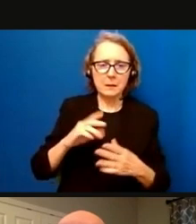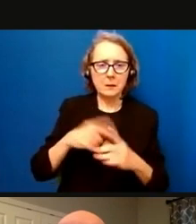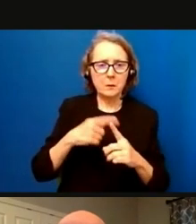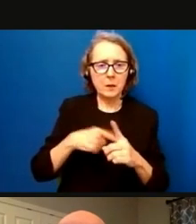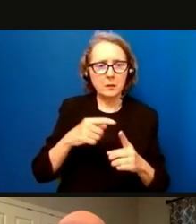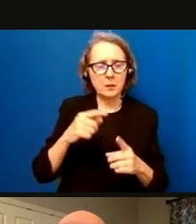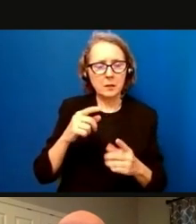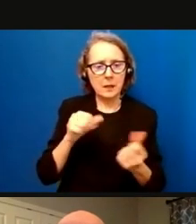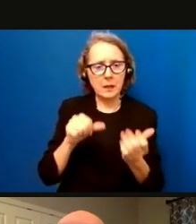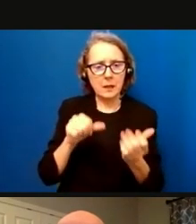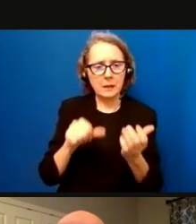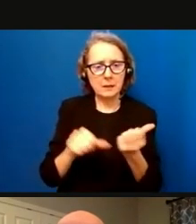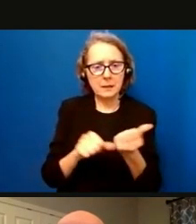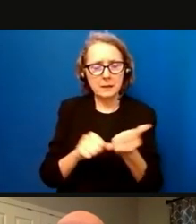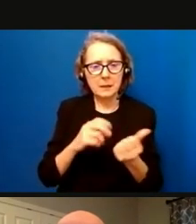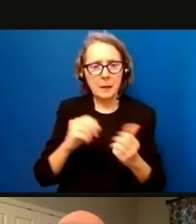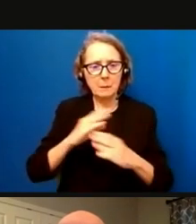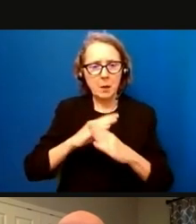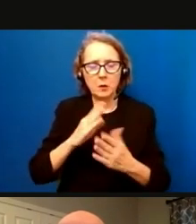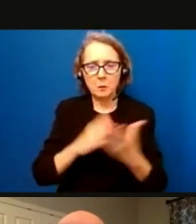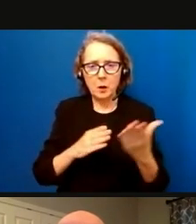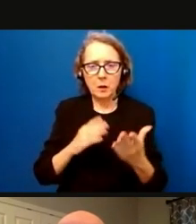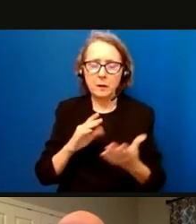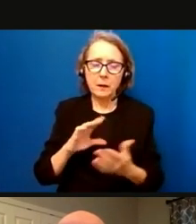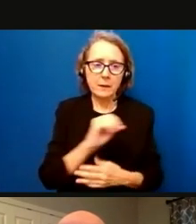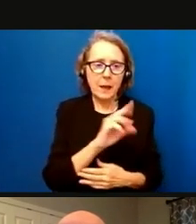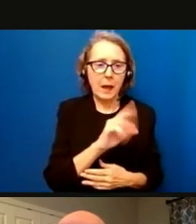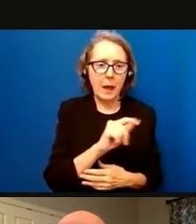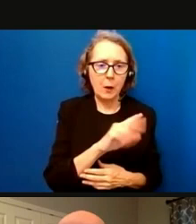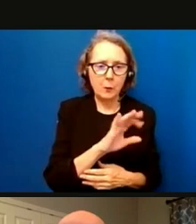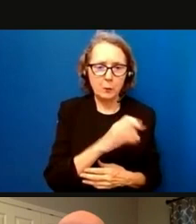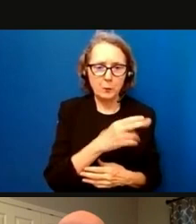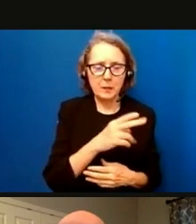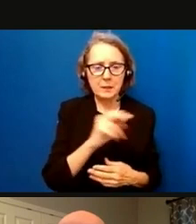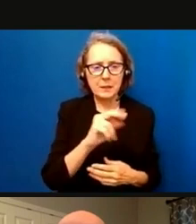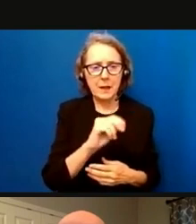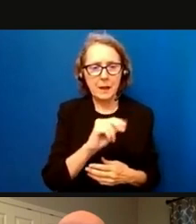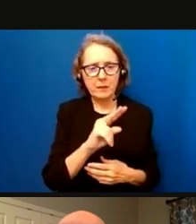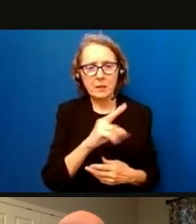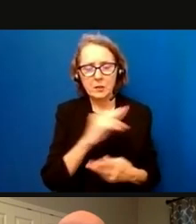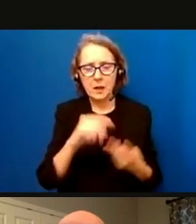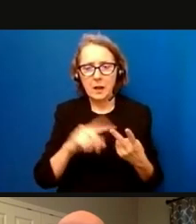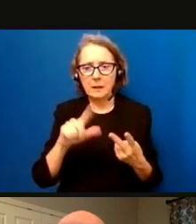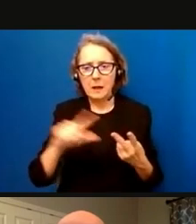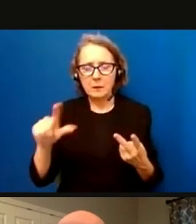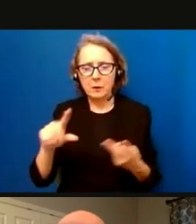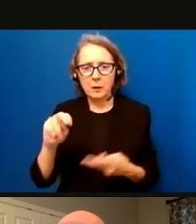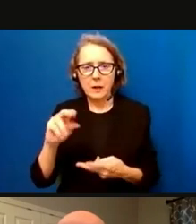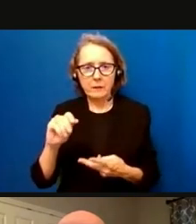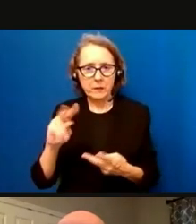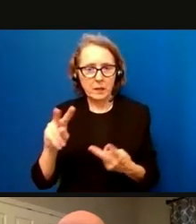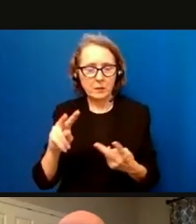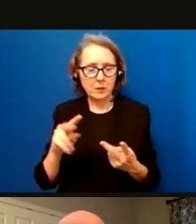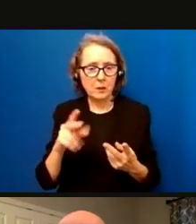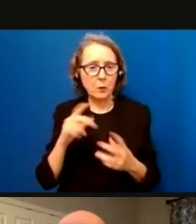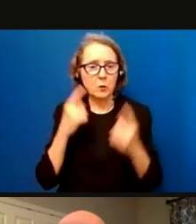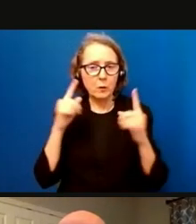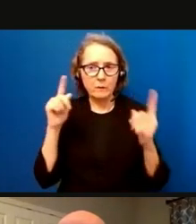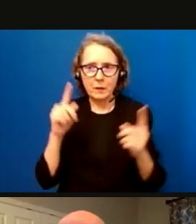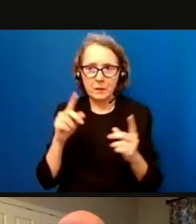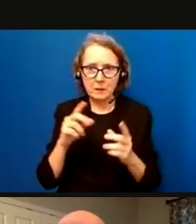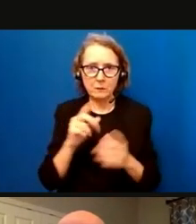We are finding that the outreach navigation and landlord navigation as being effective tools that we will continue on long